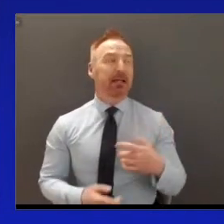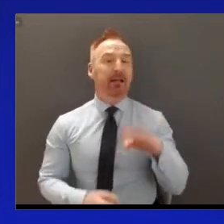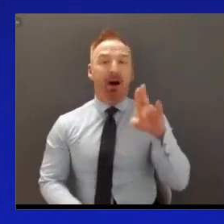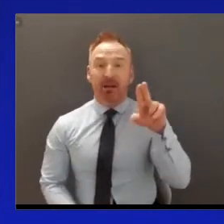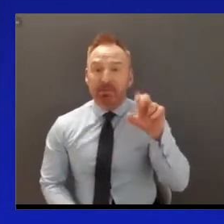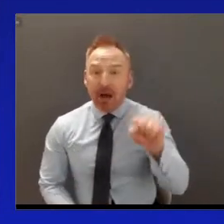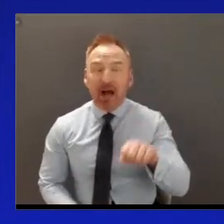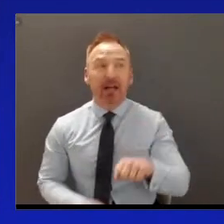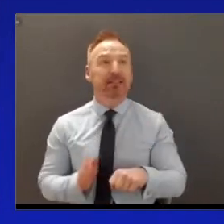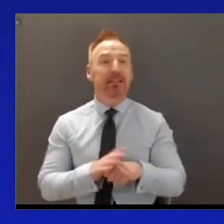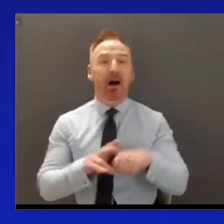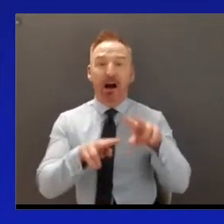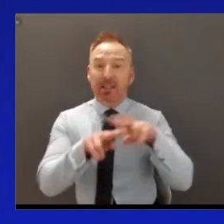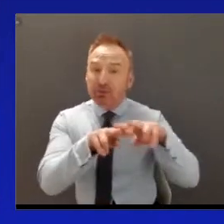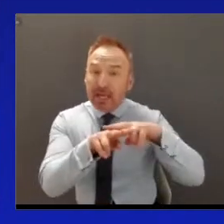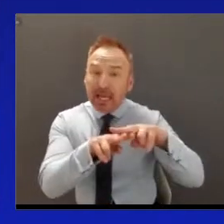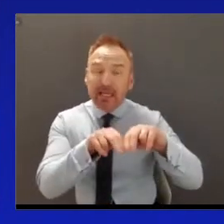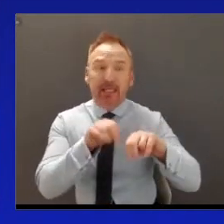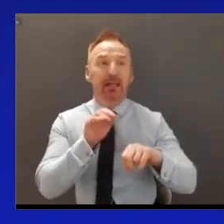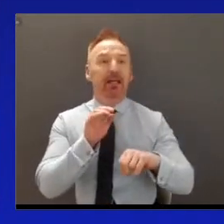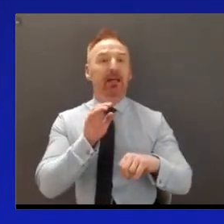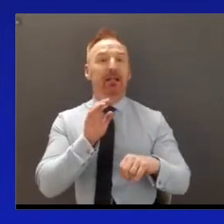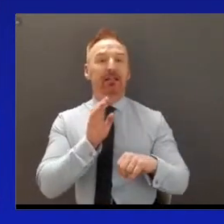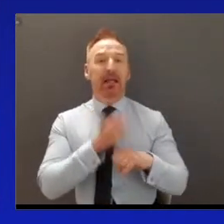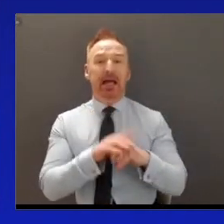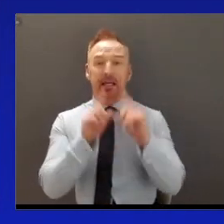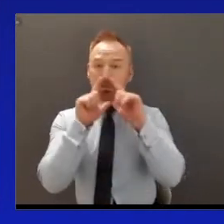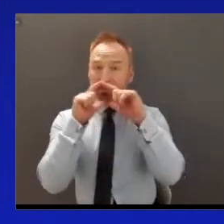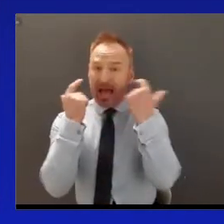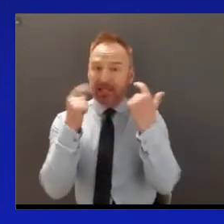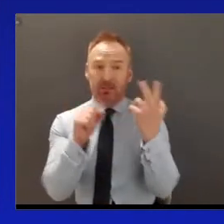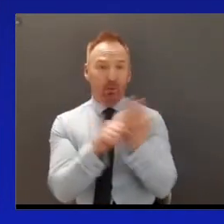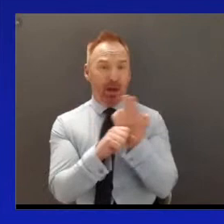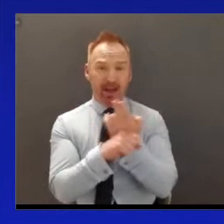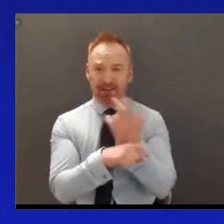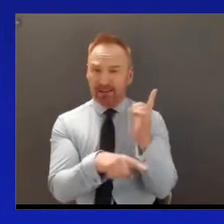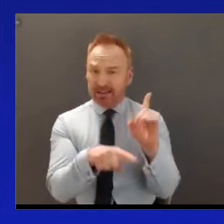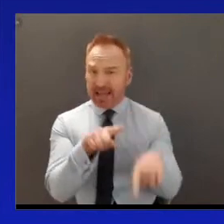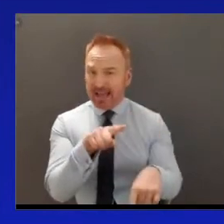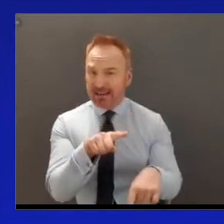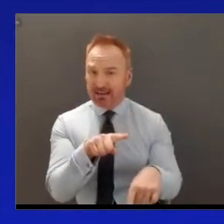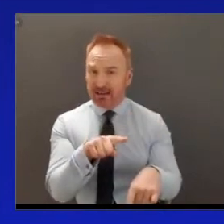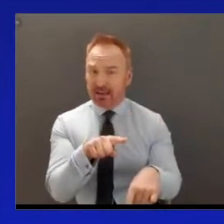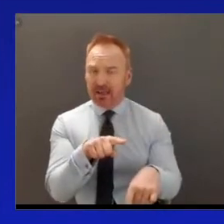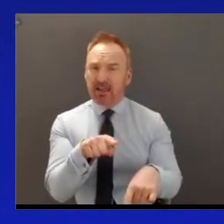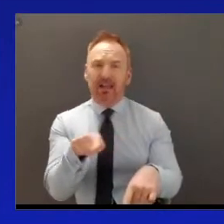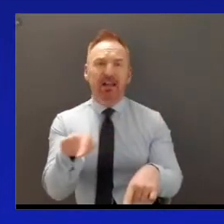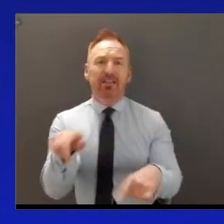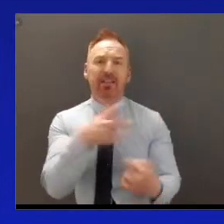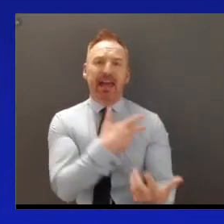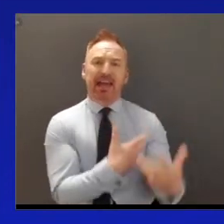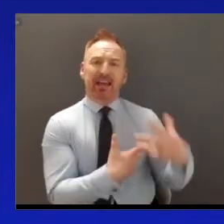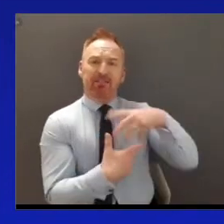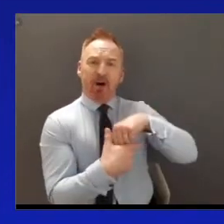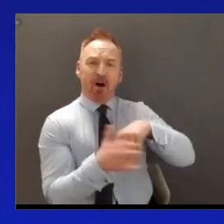whatever, who cannot wear a mask? How will they be incorporated into the vaccine